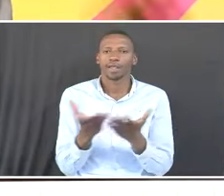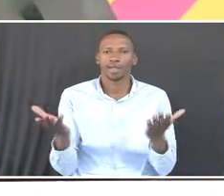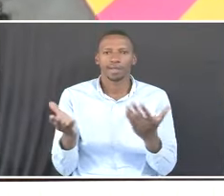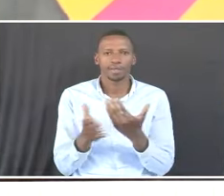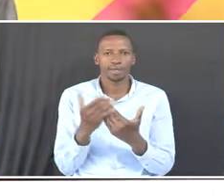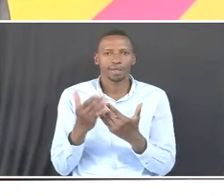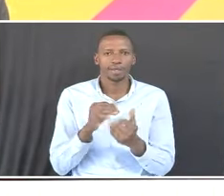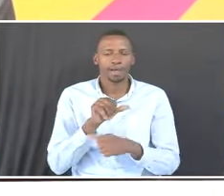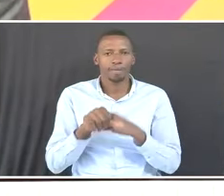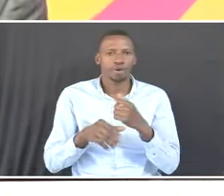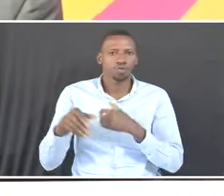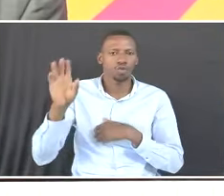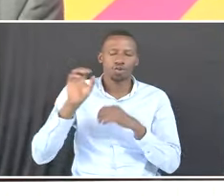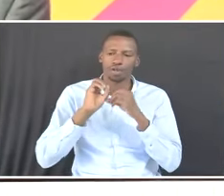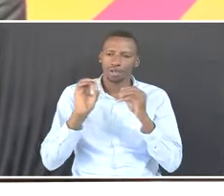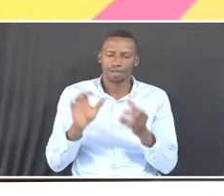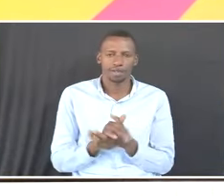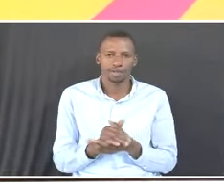God. They were wondering.